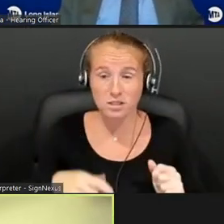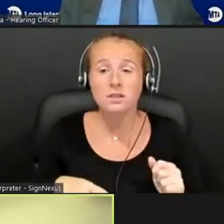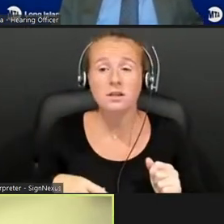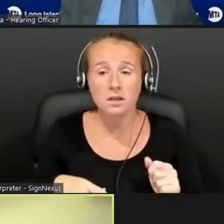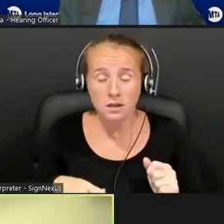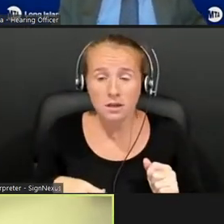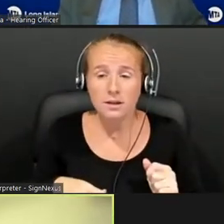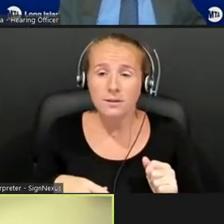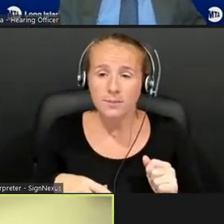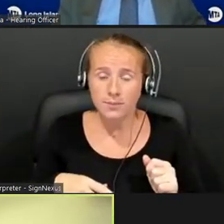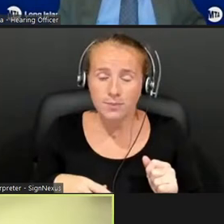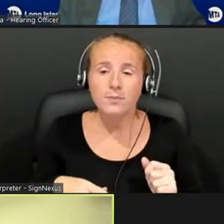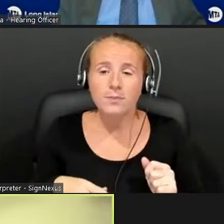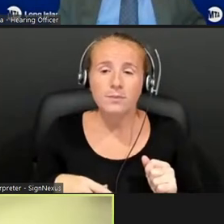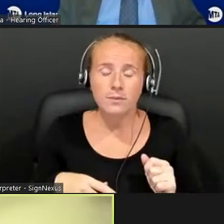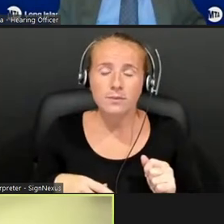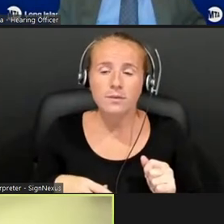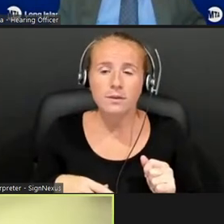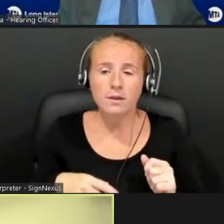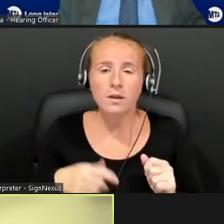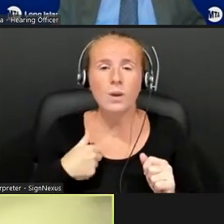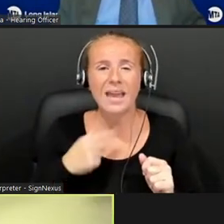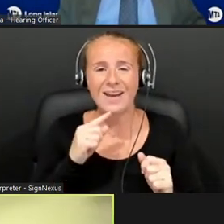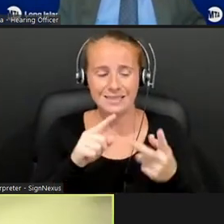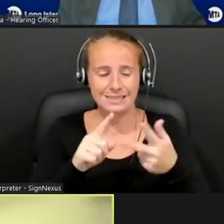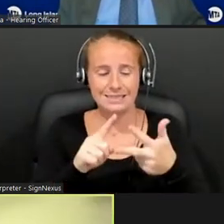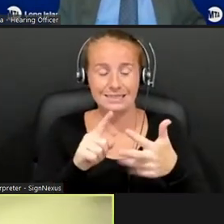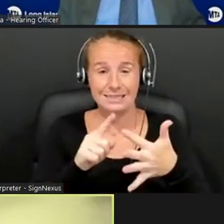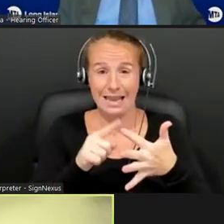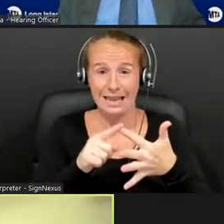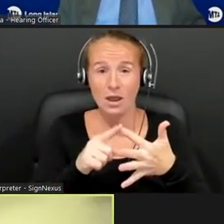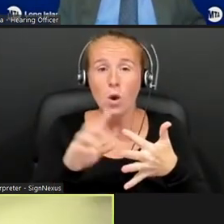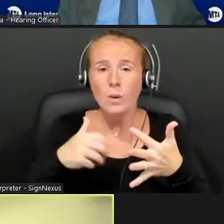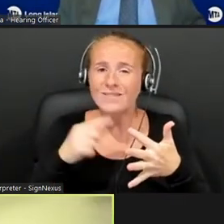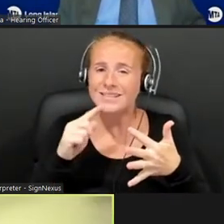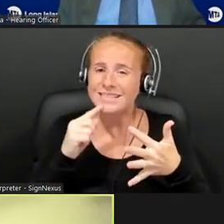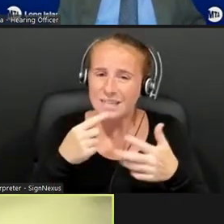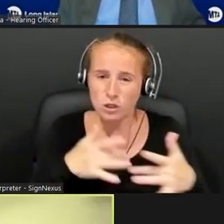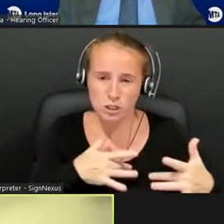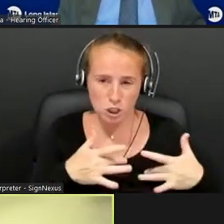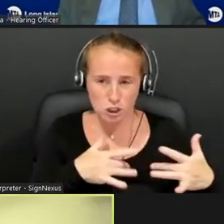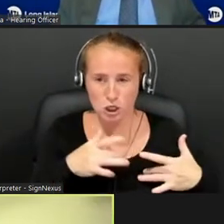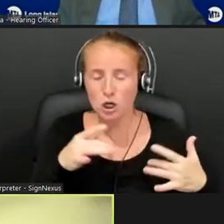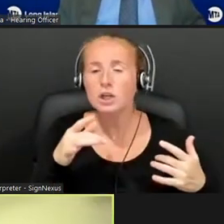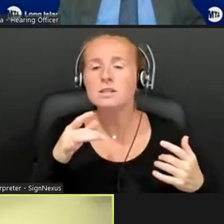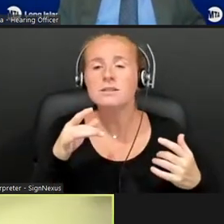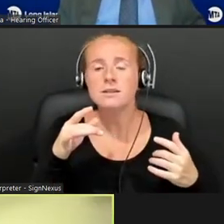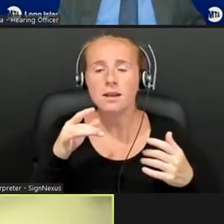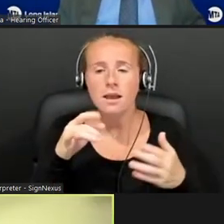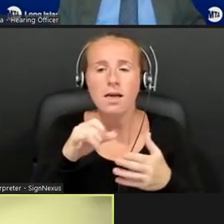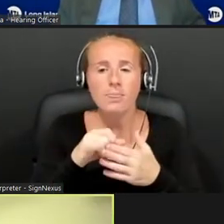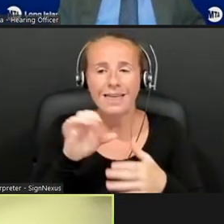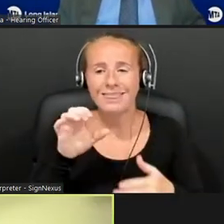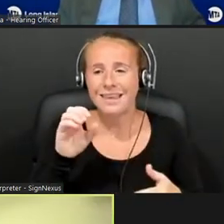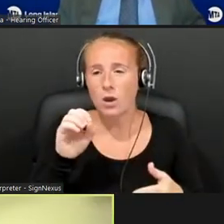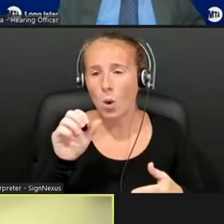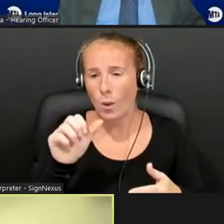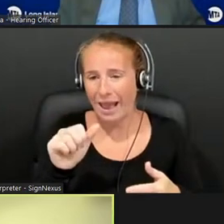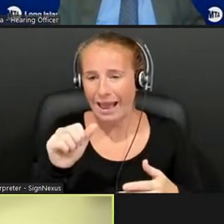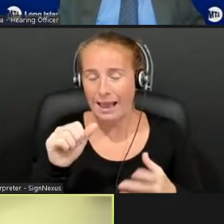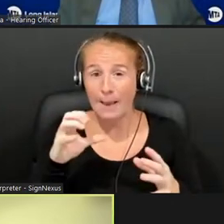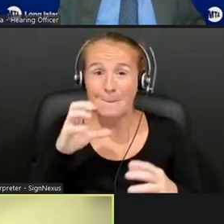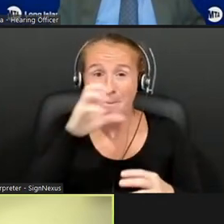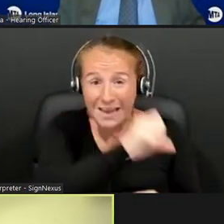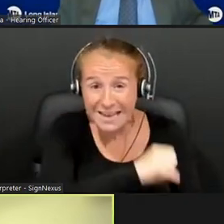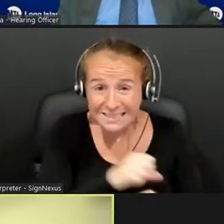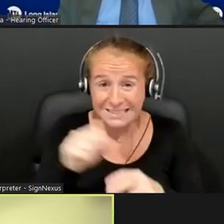sense second we have serious concerns that the EA's environmental justice section completely missed any discussion or analysis of